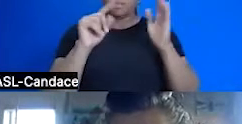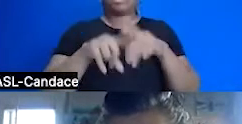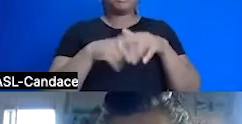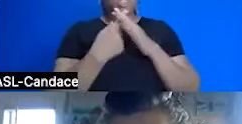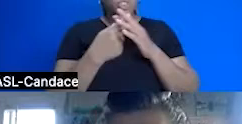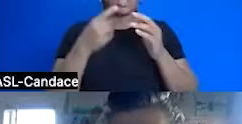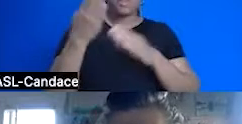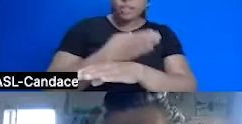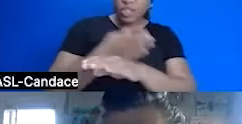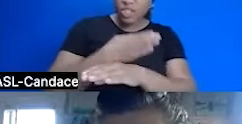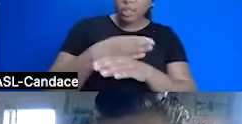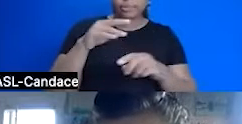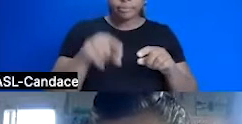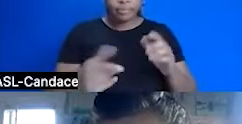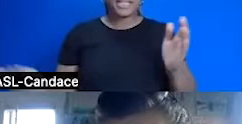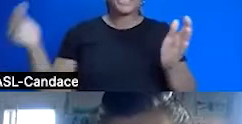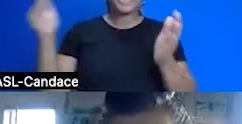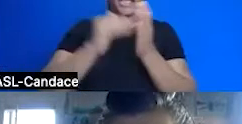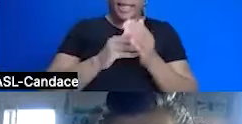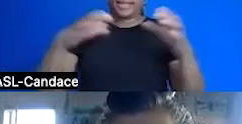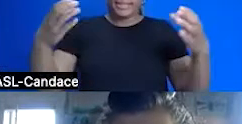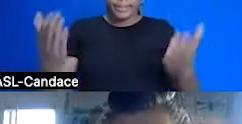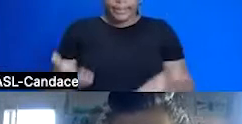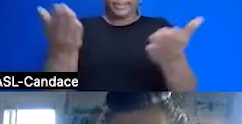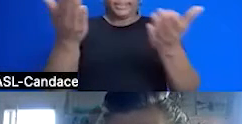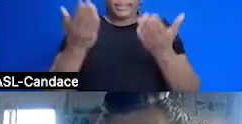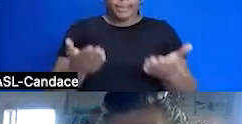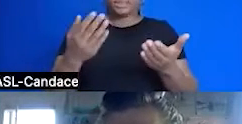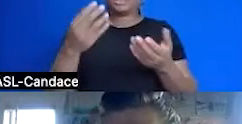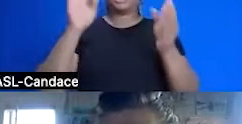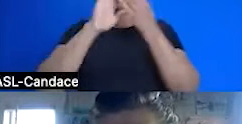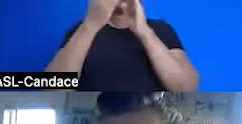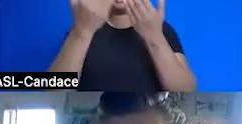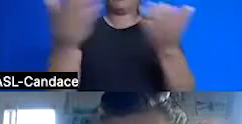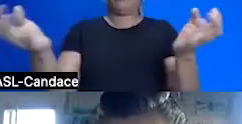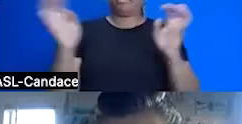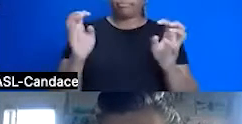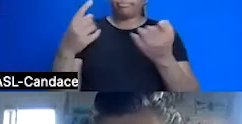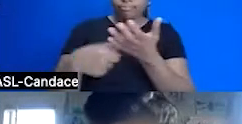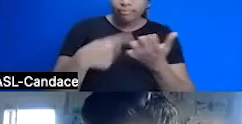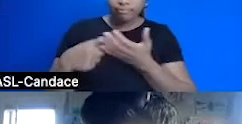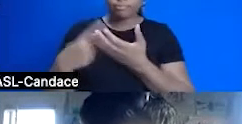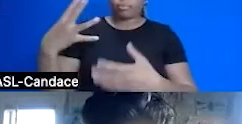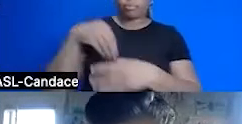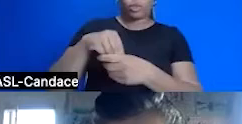of revisions, we once again came together as a community and incorporated some of the new changes into the new core.